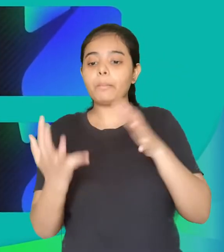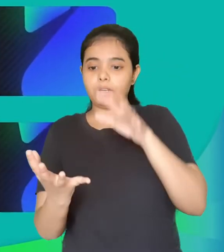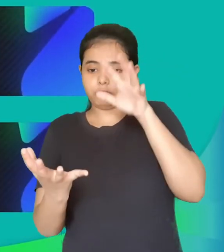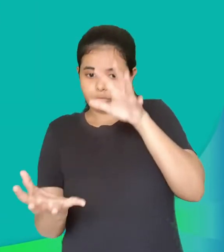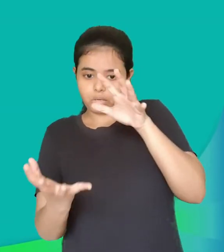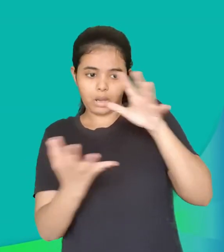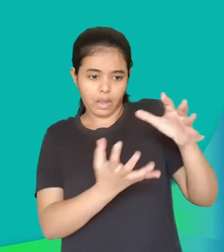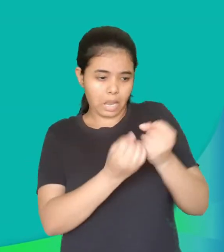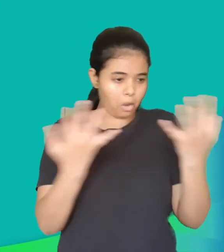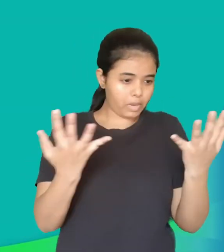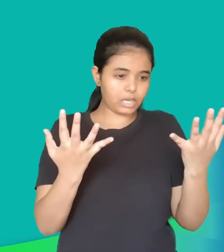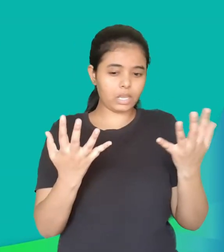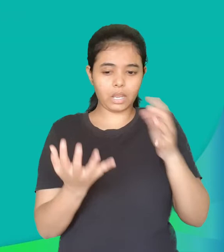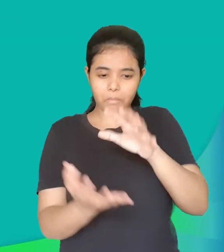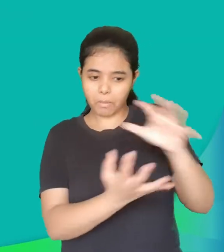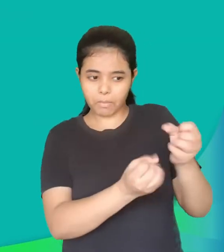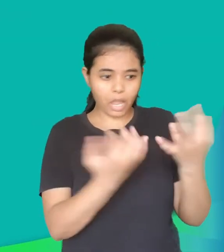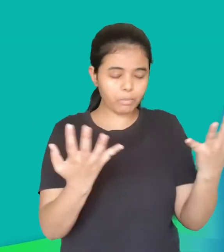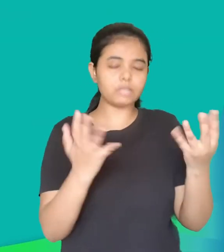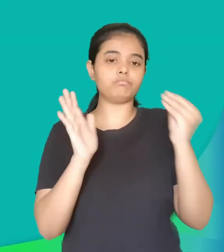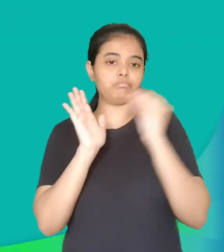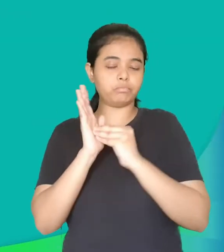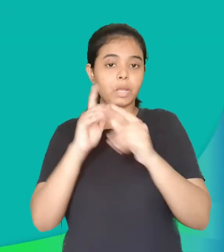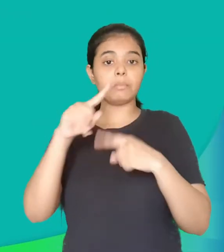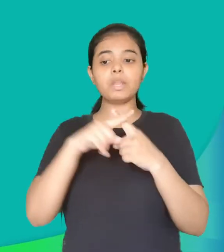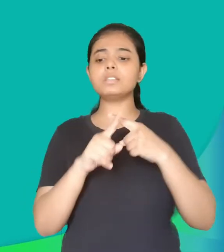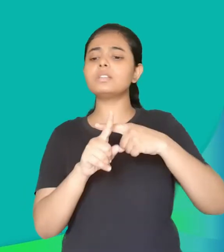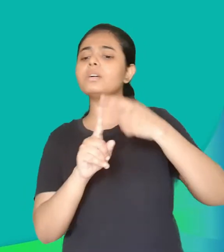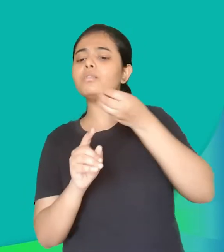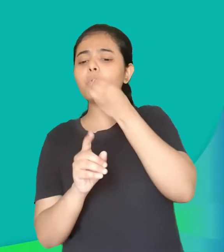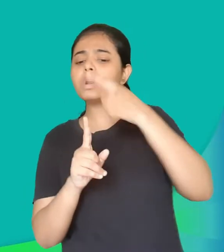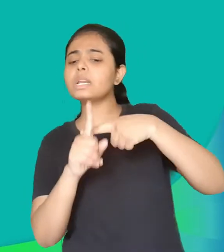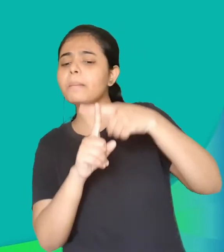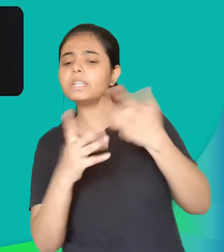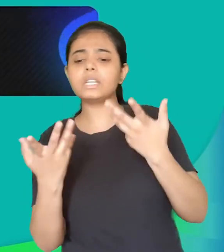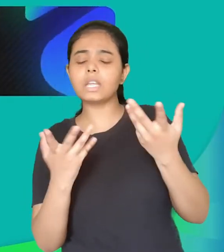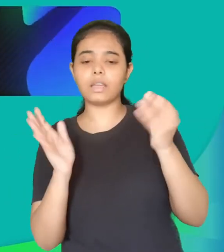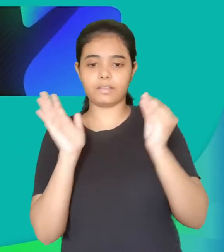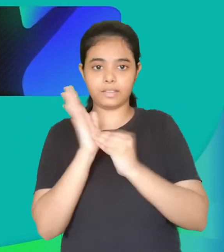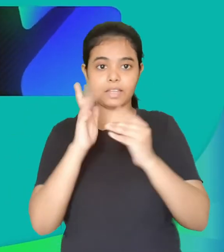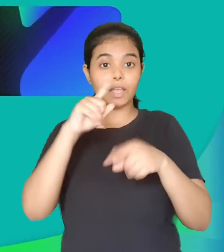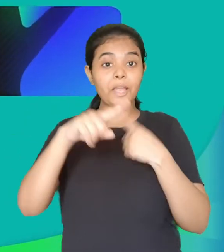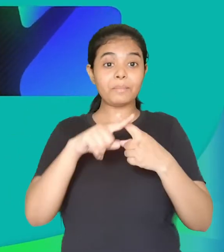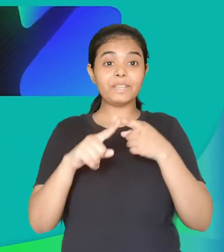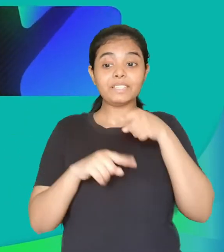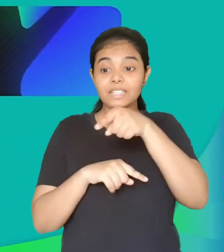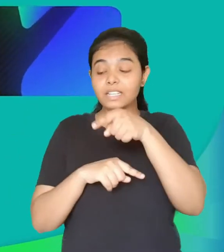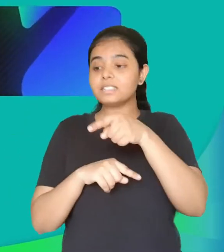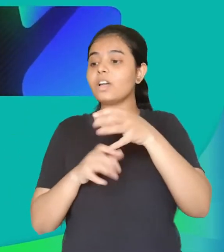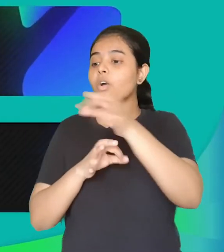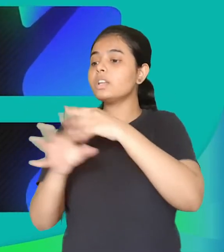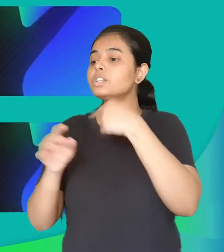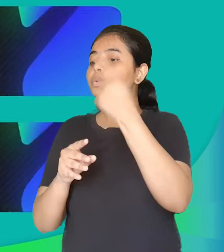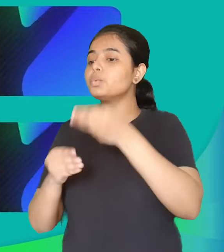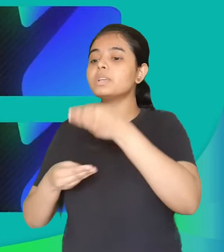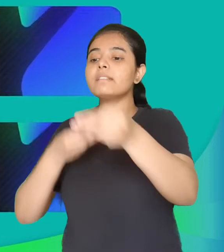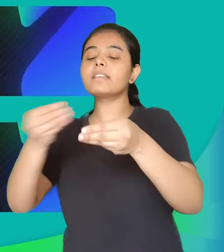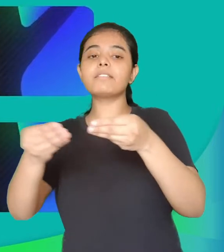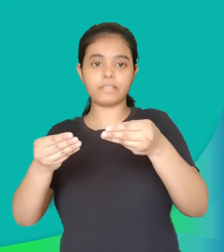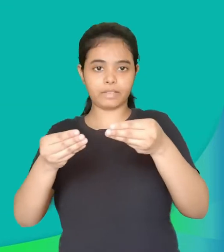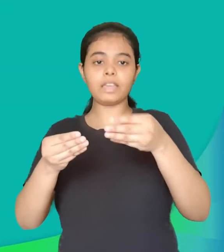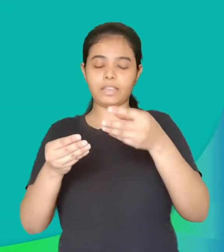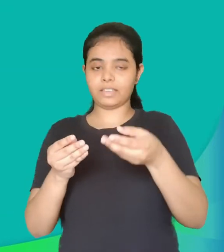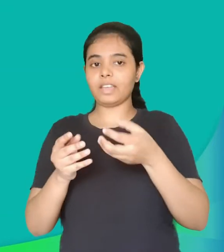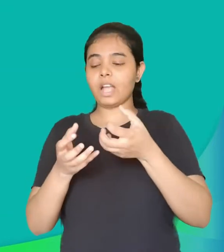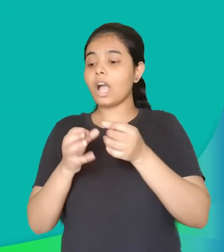of manufacturing, best before date or expiry date, quantity donated by food donor, temperature